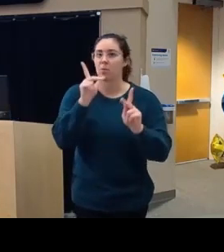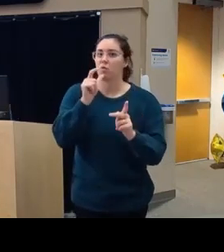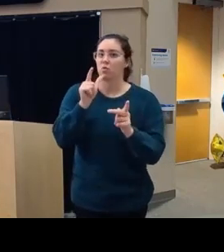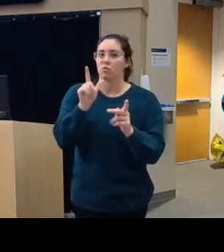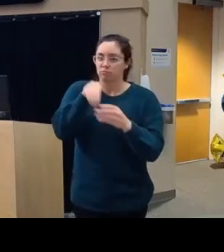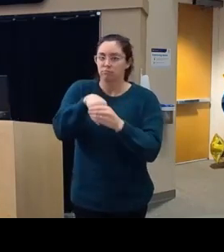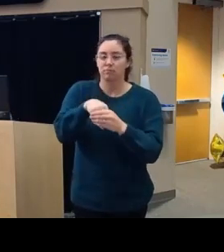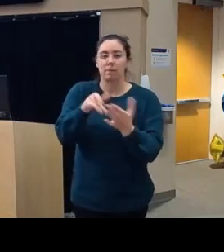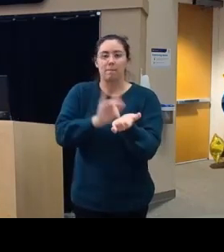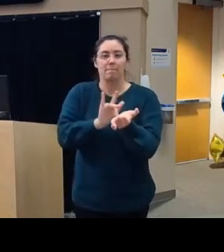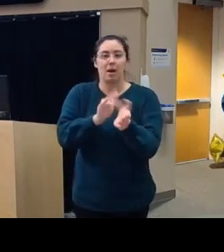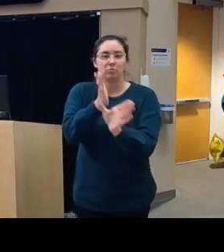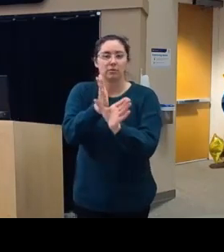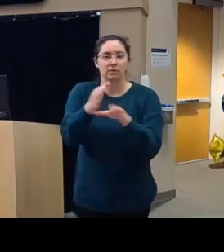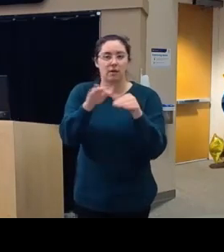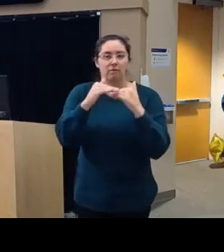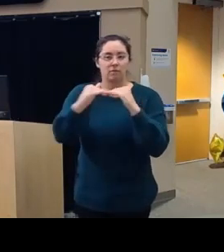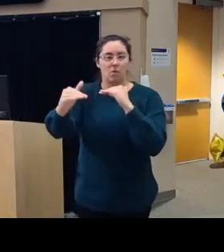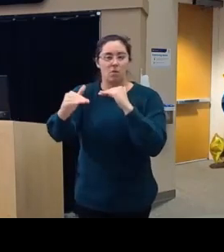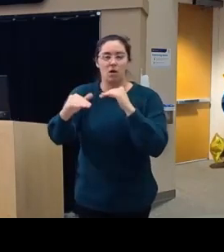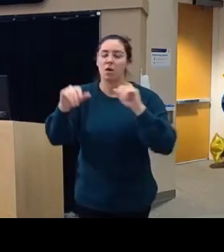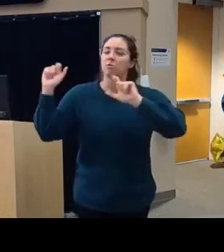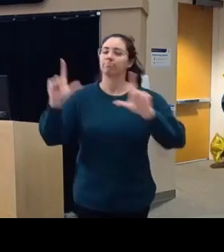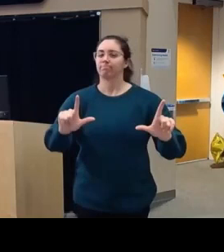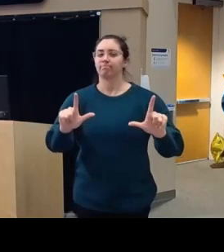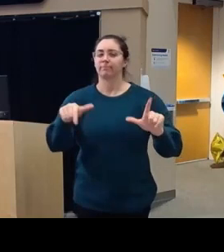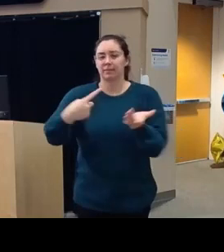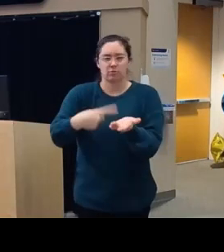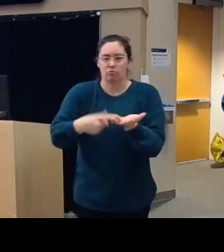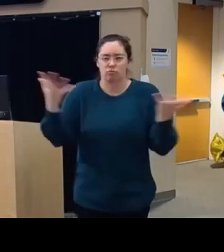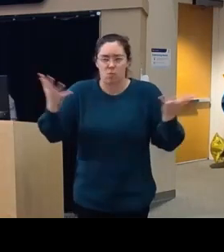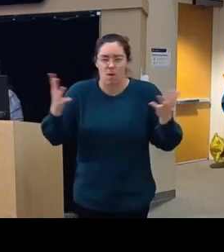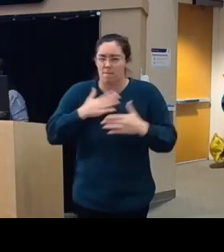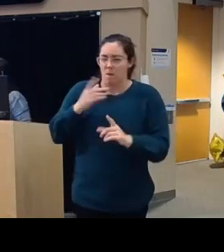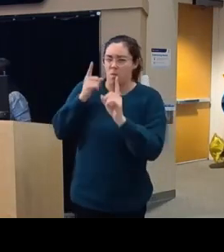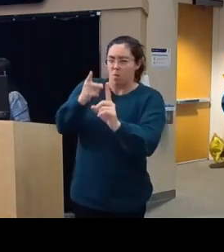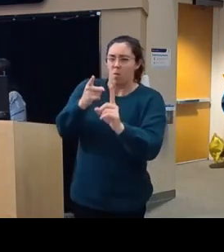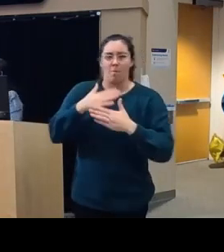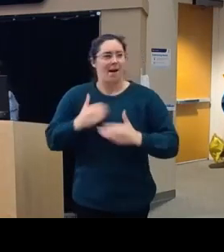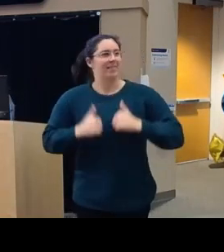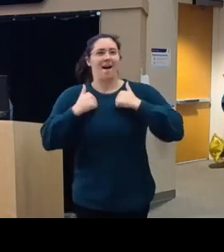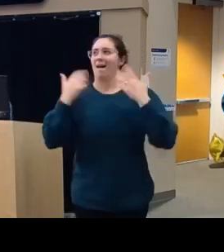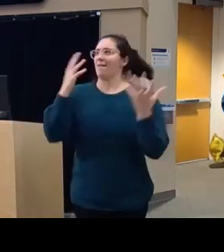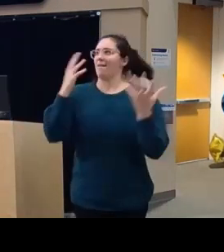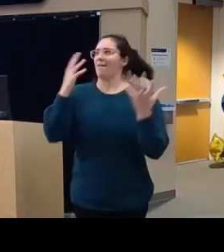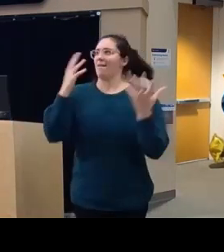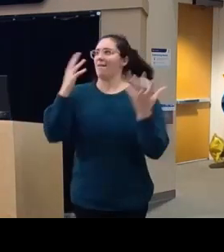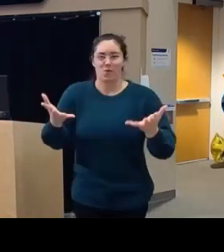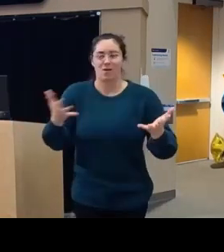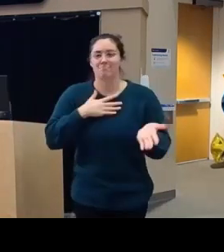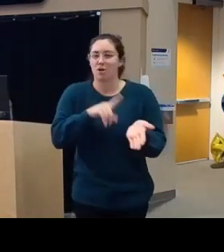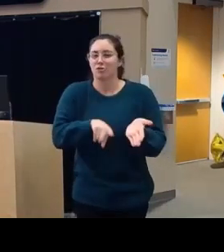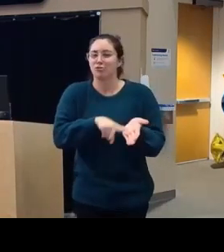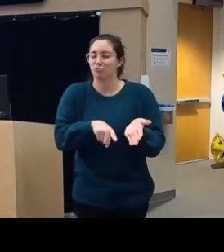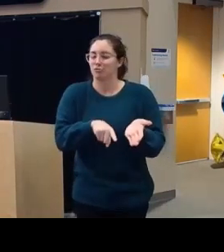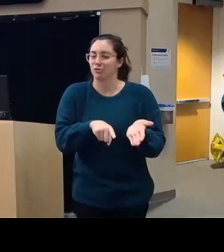med psych unit, but just kind of to frame the talk, what am I doing with my life and the research and